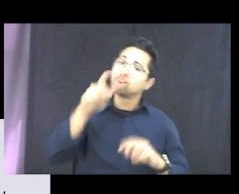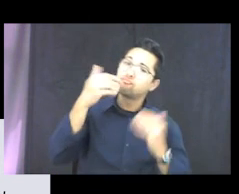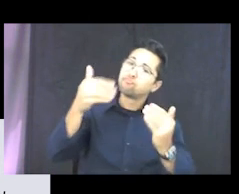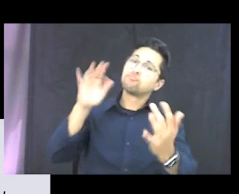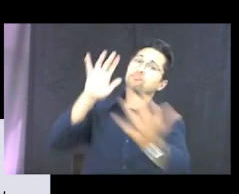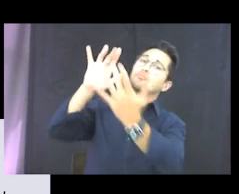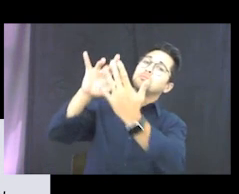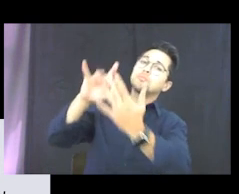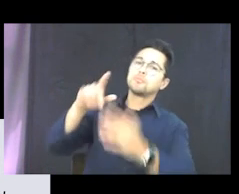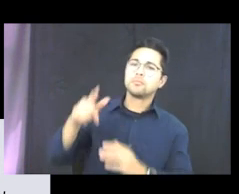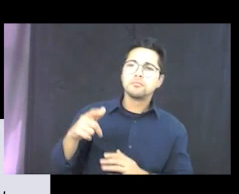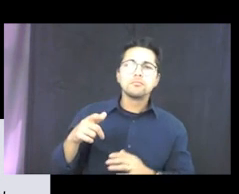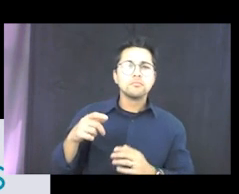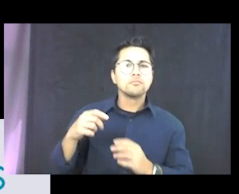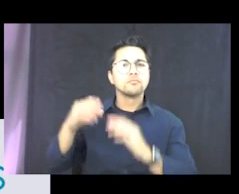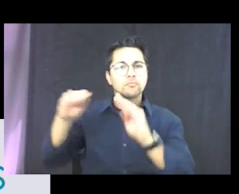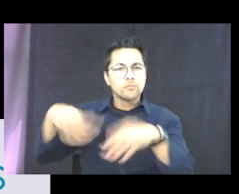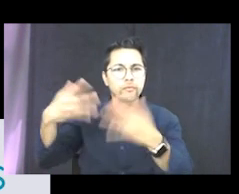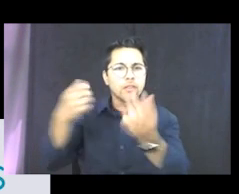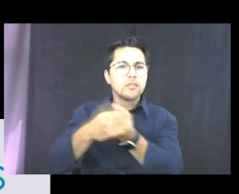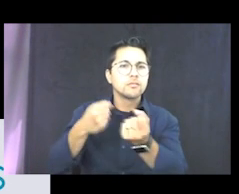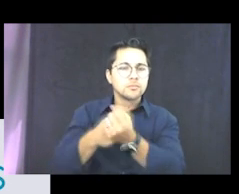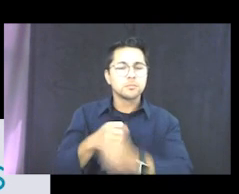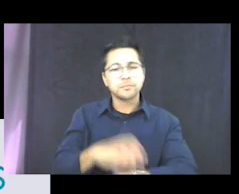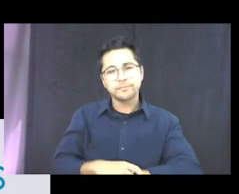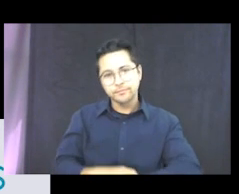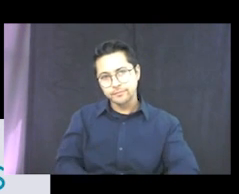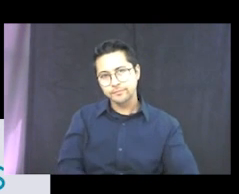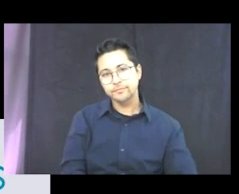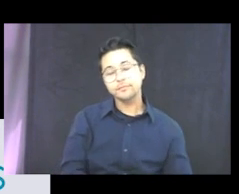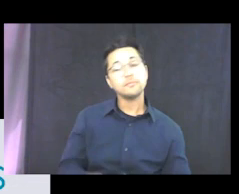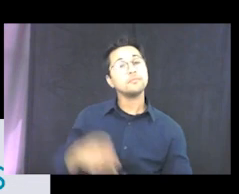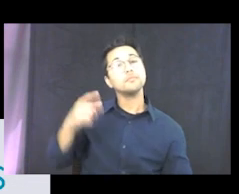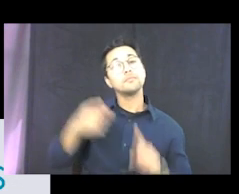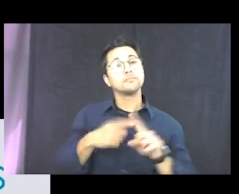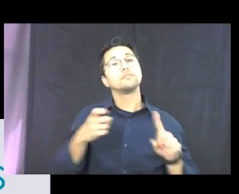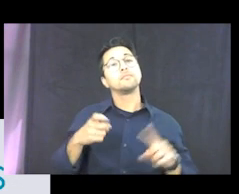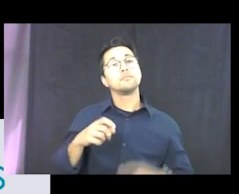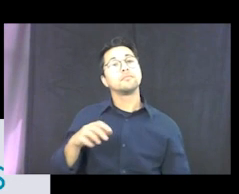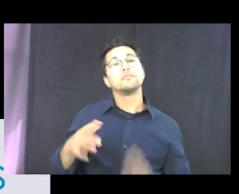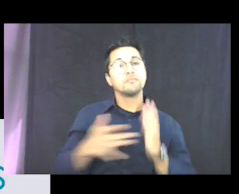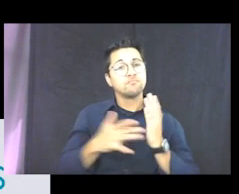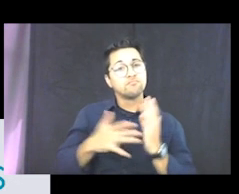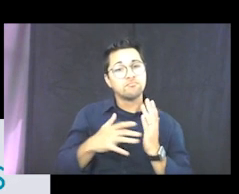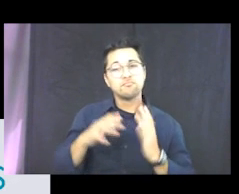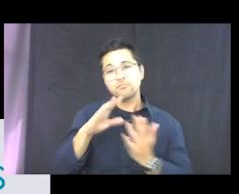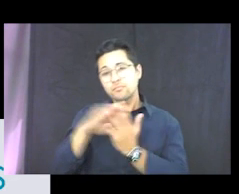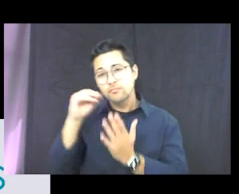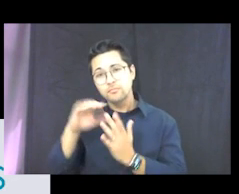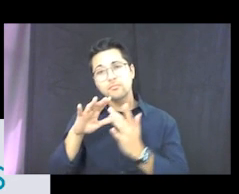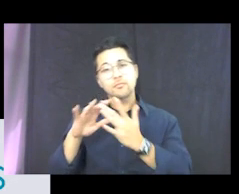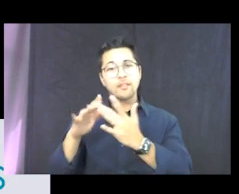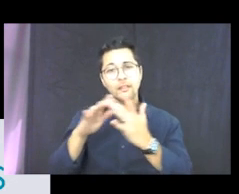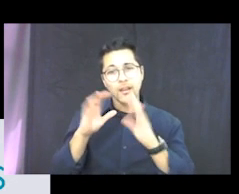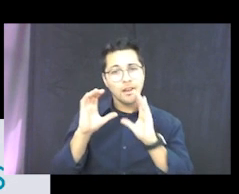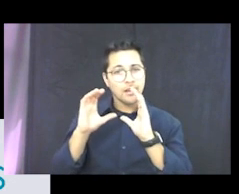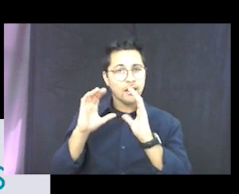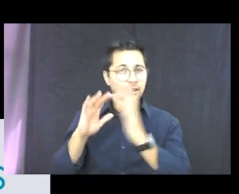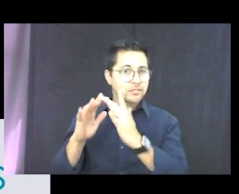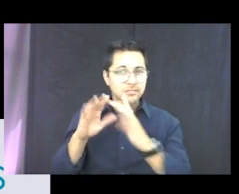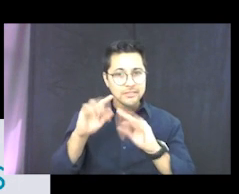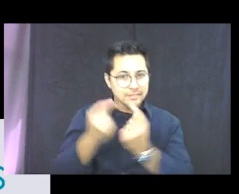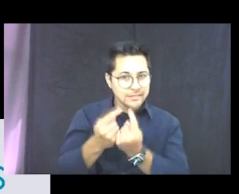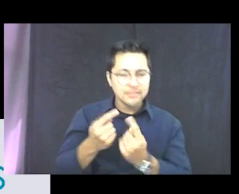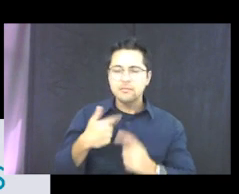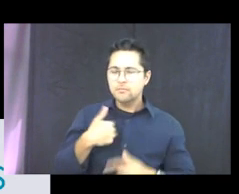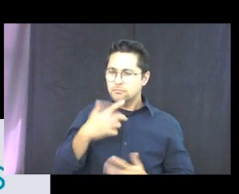and get the support you need. On behalf of the Technology and Learning Connections team, we wanted to make sure